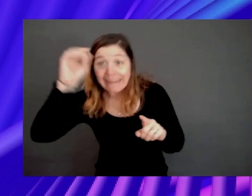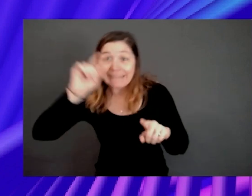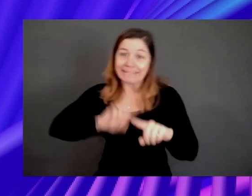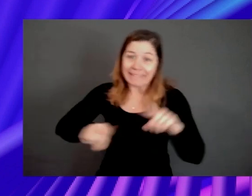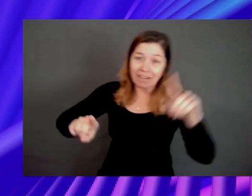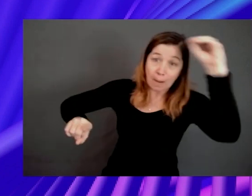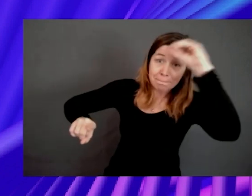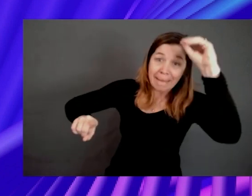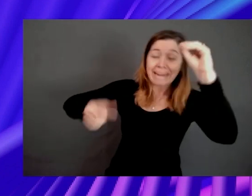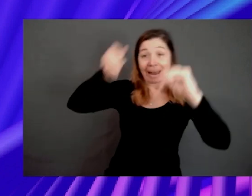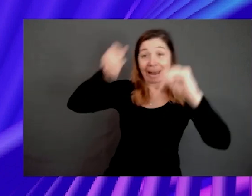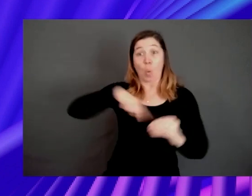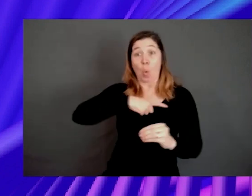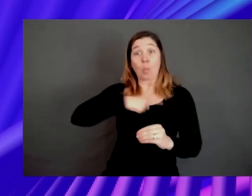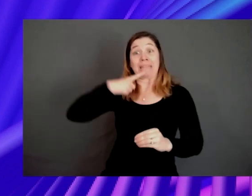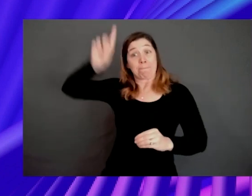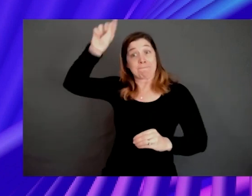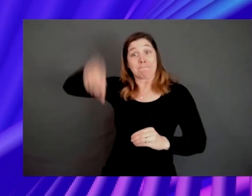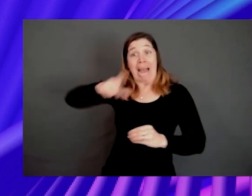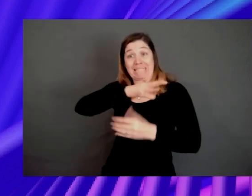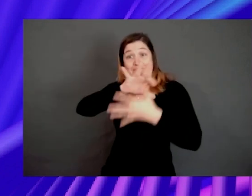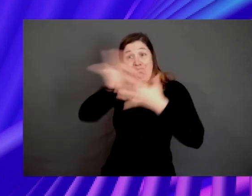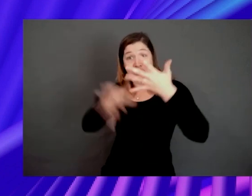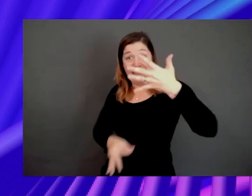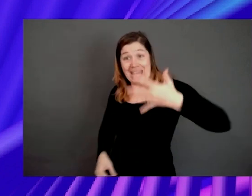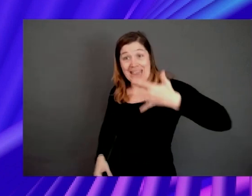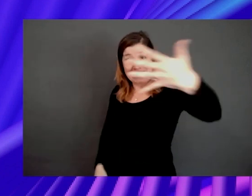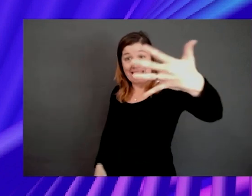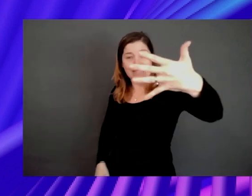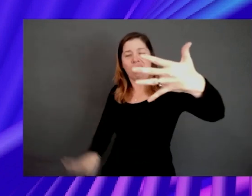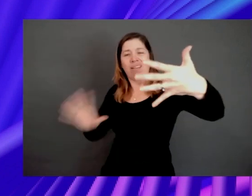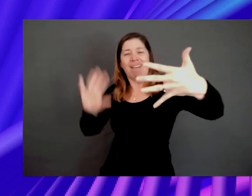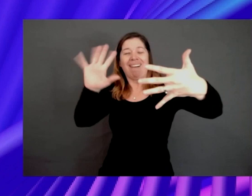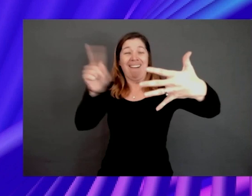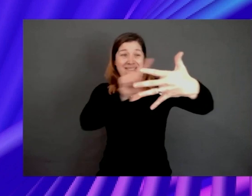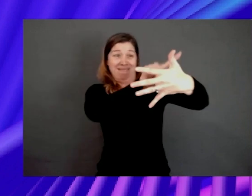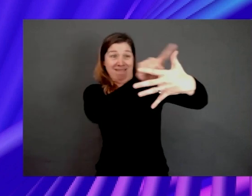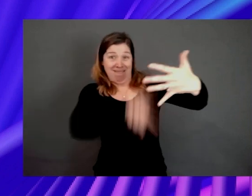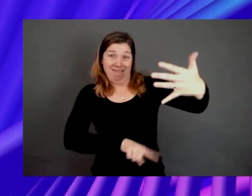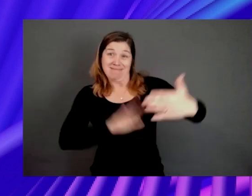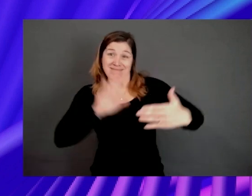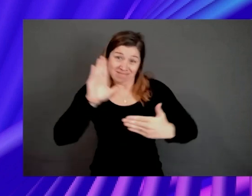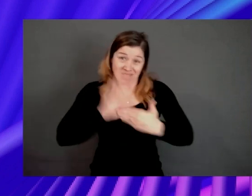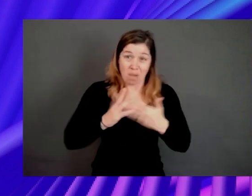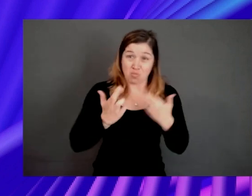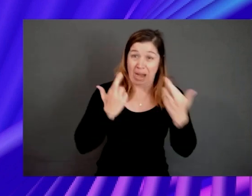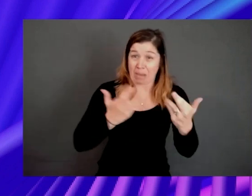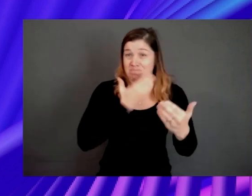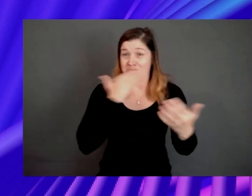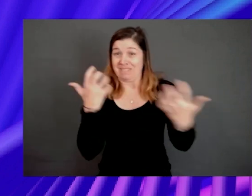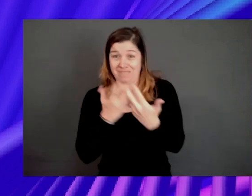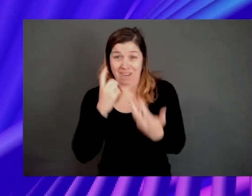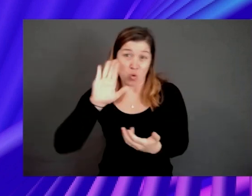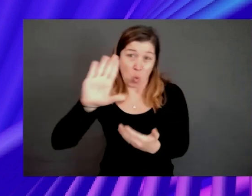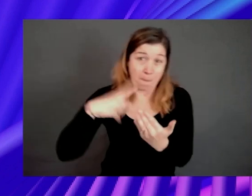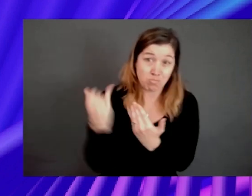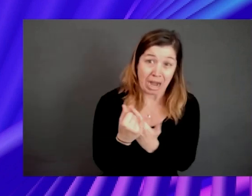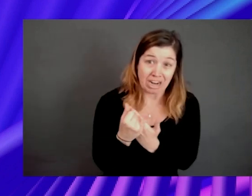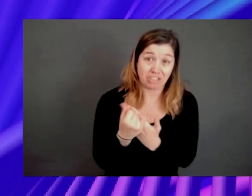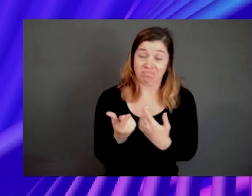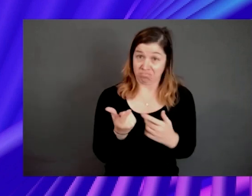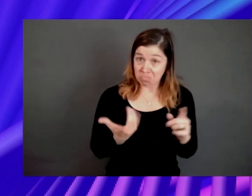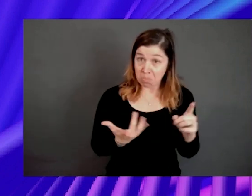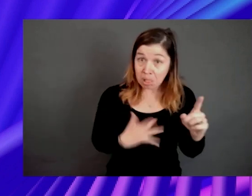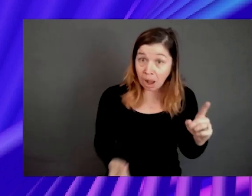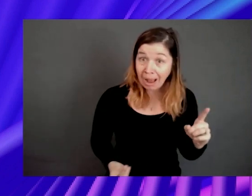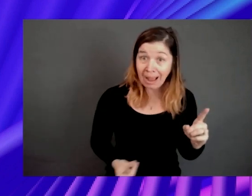only have to pick that one, but we're going to give you like, this is what we think is the most recommended thing based off what we see. If you like it, push enter and go,